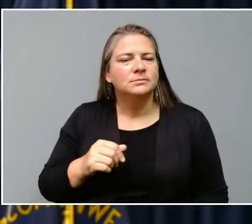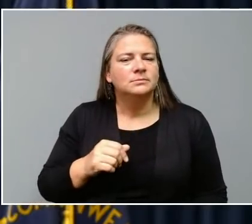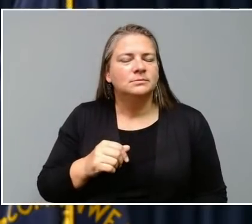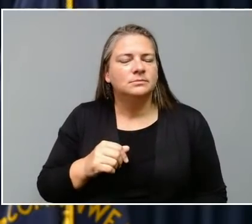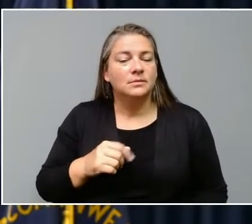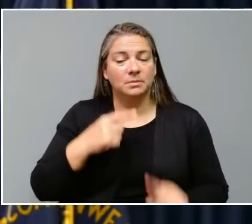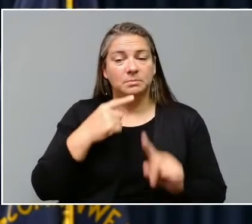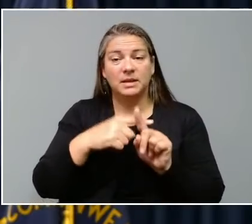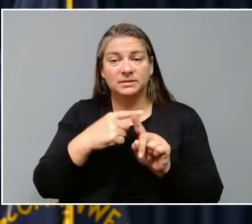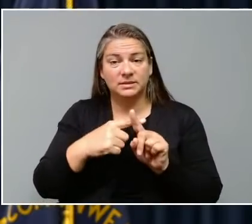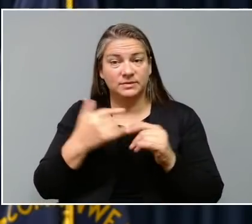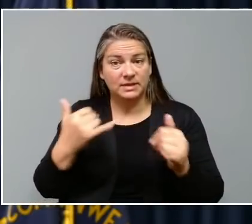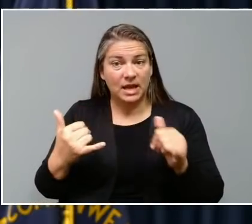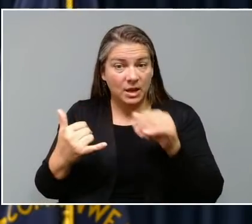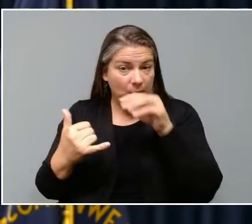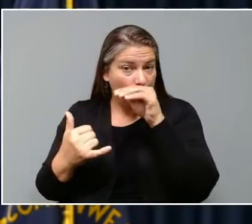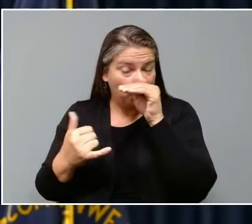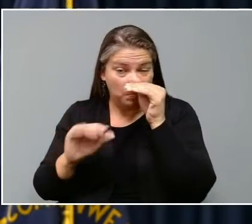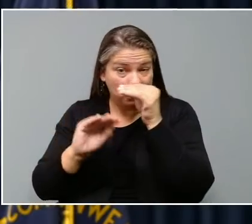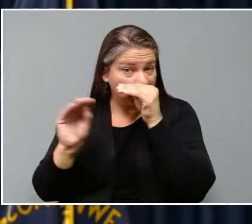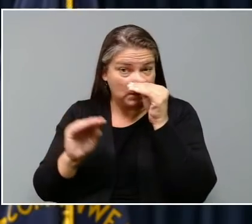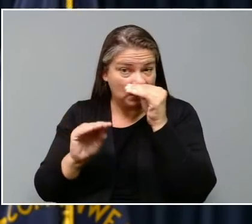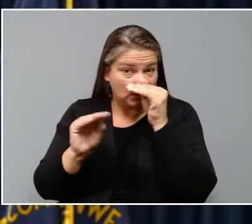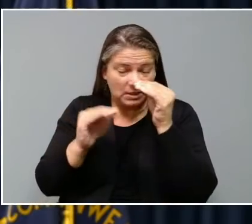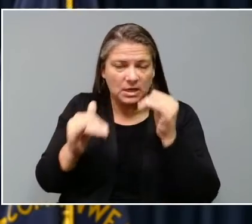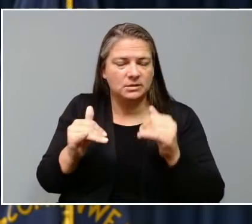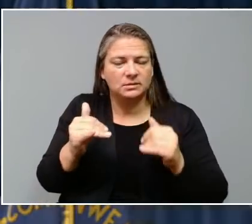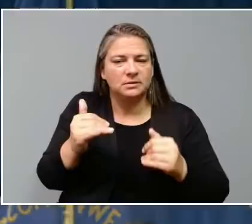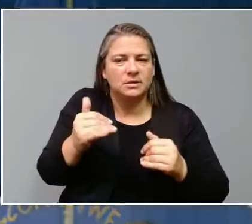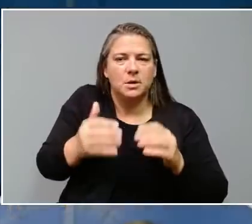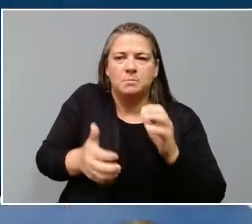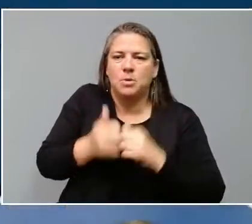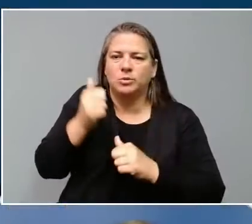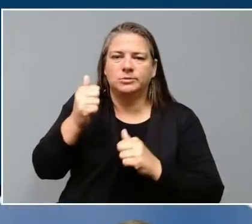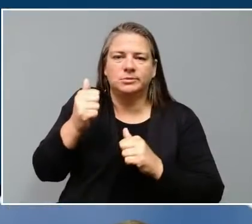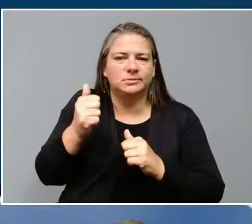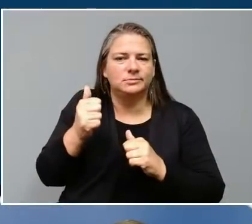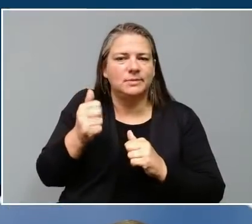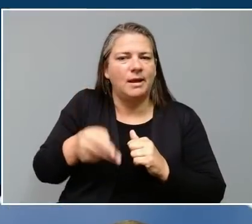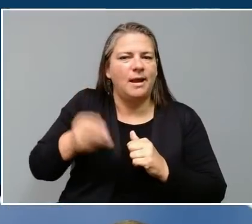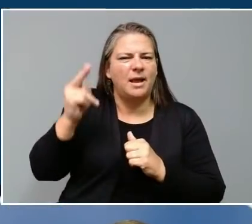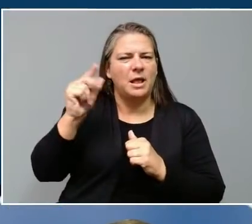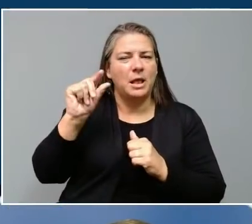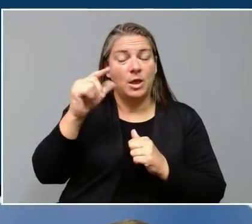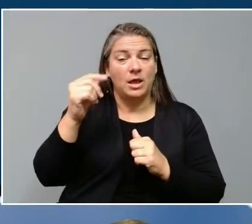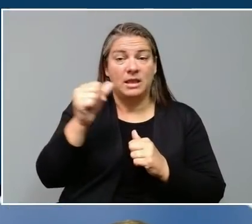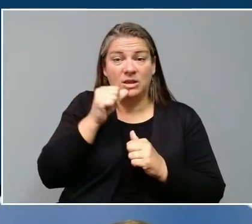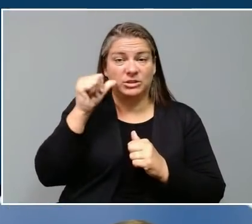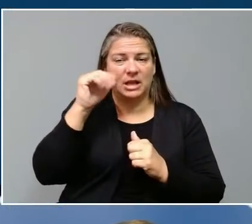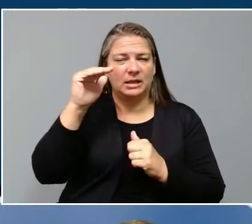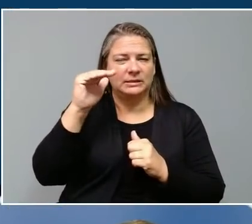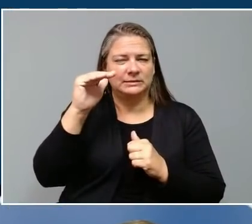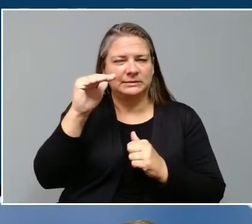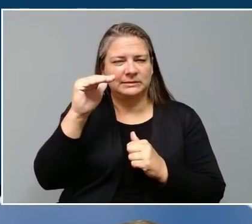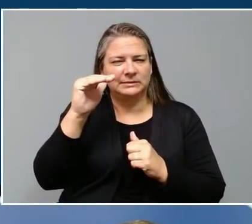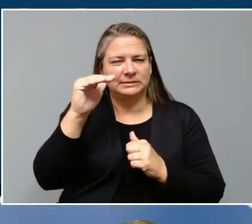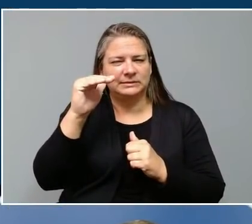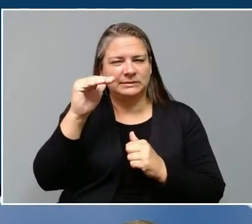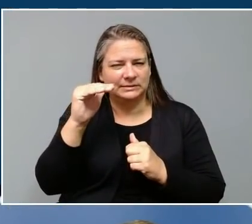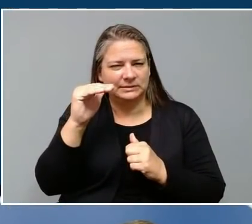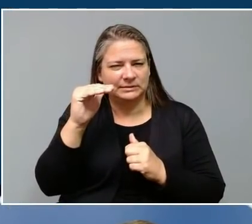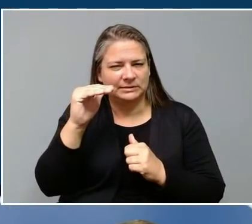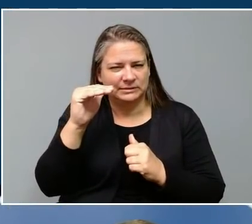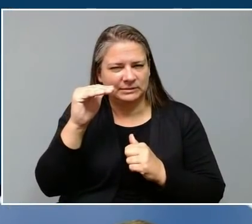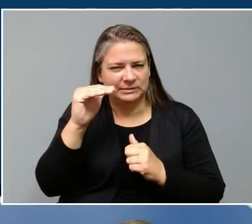be overall at its highest point. It inched down just a little bit yesterday from the day before.